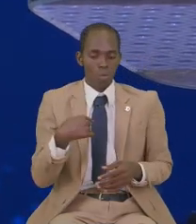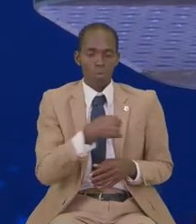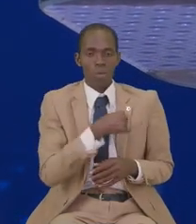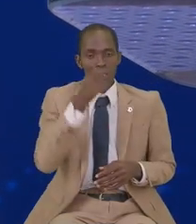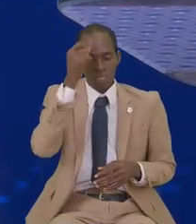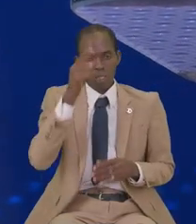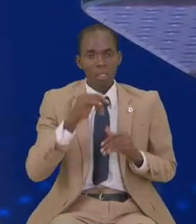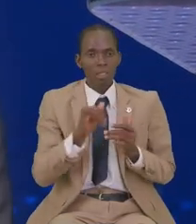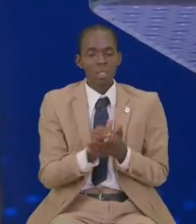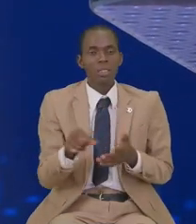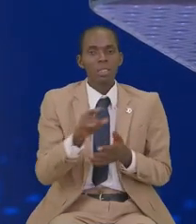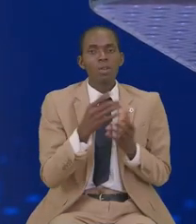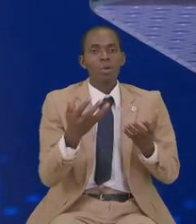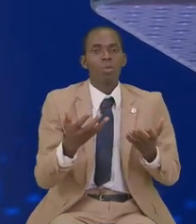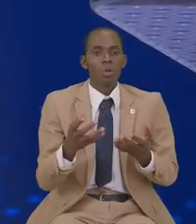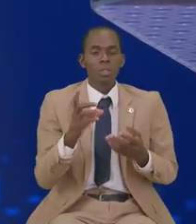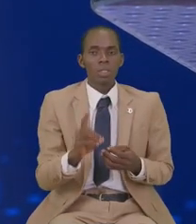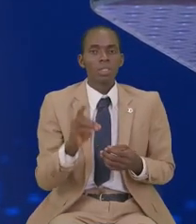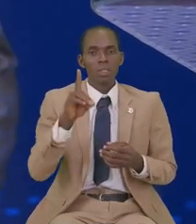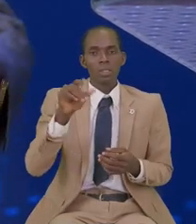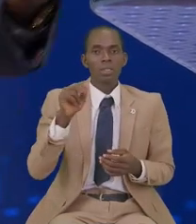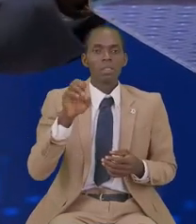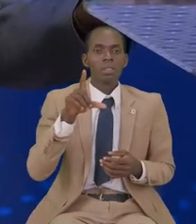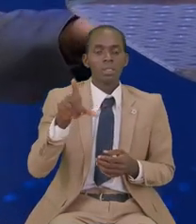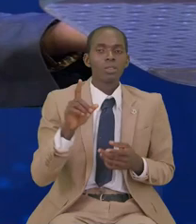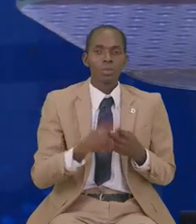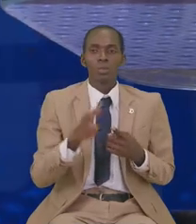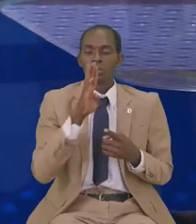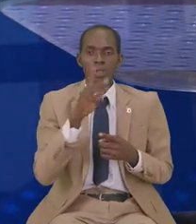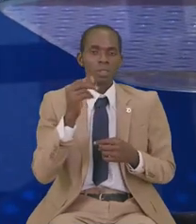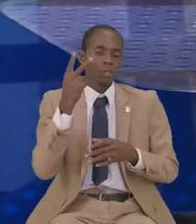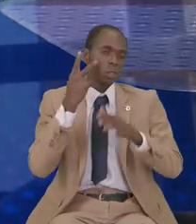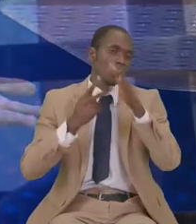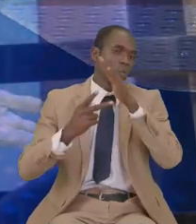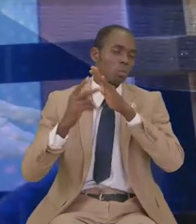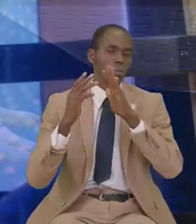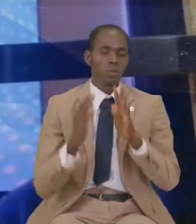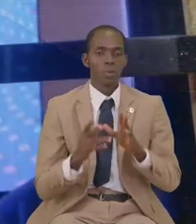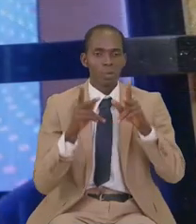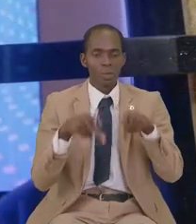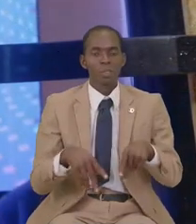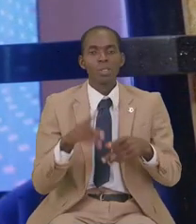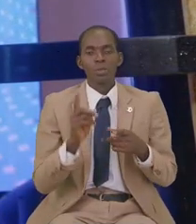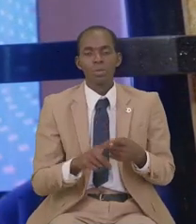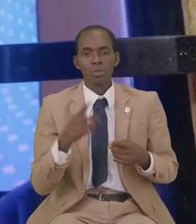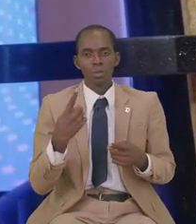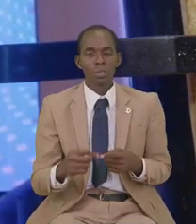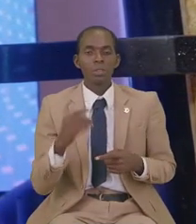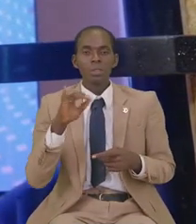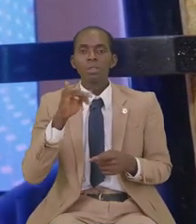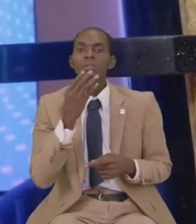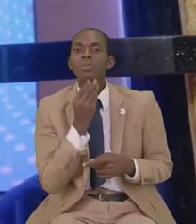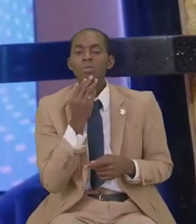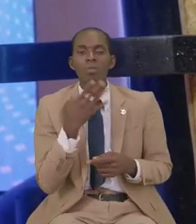wanted Daniel to be a prophet to the Gentiles and a prophet to the Jews. If he had remained only in his